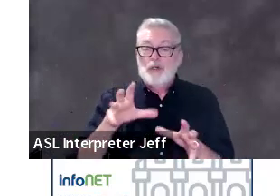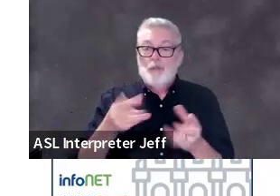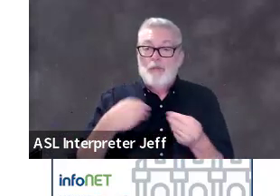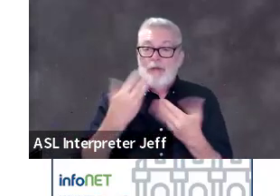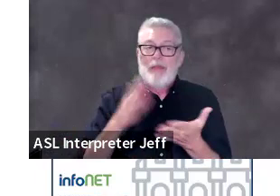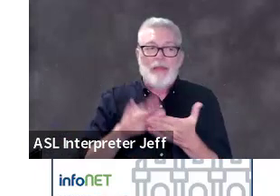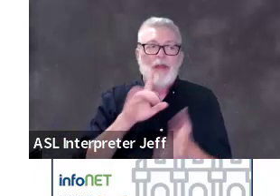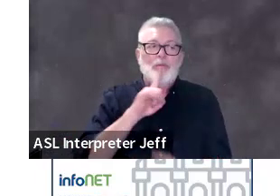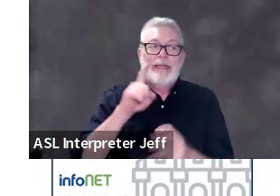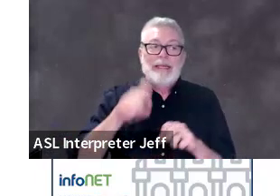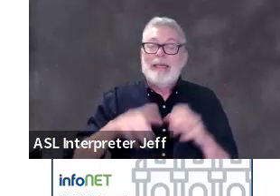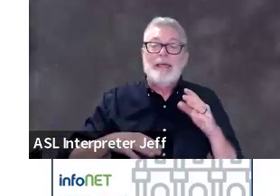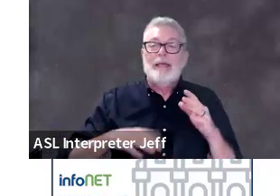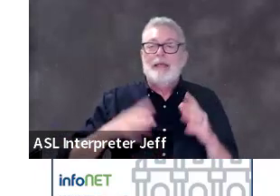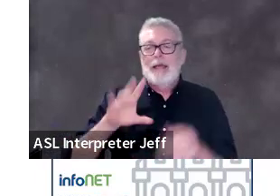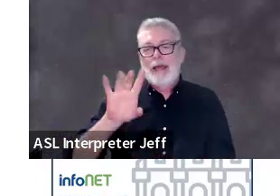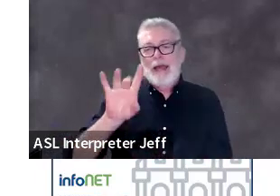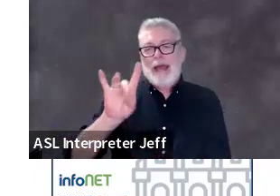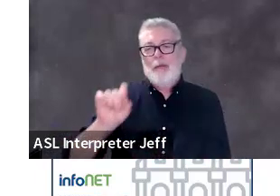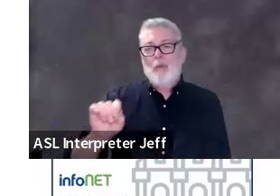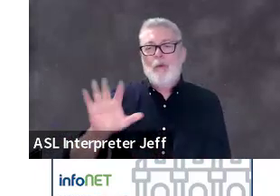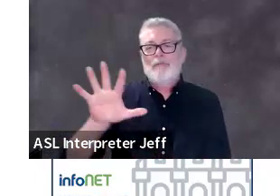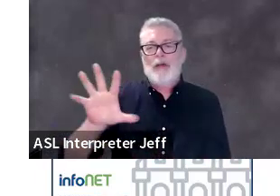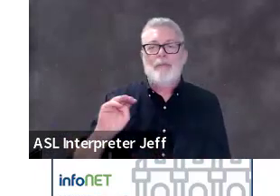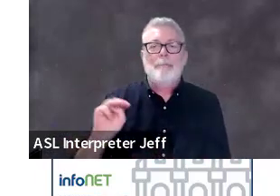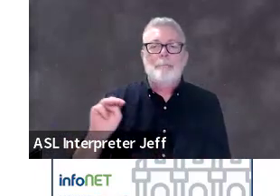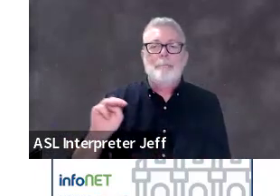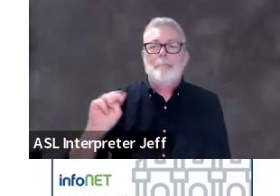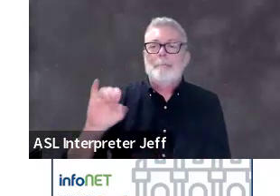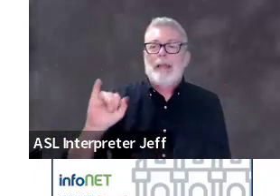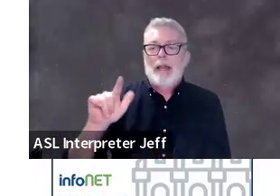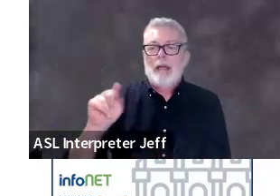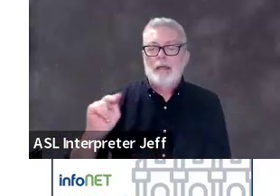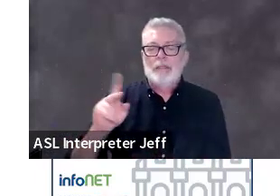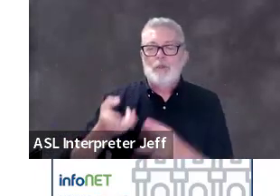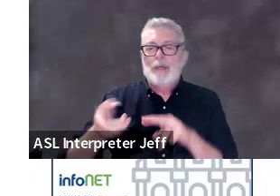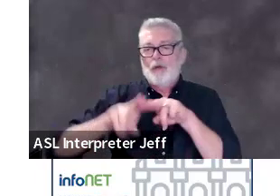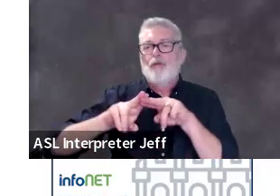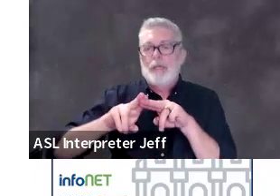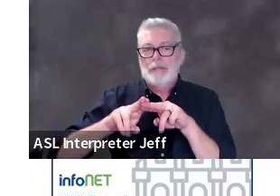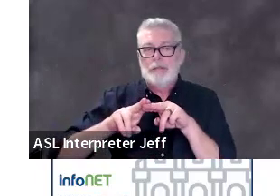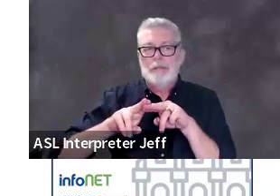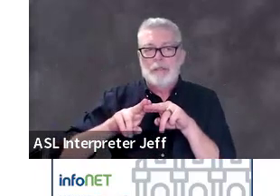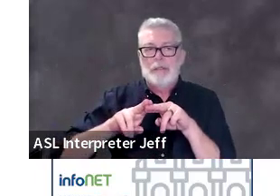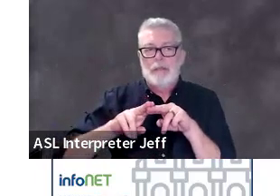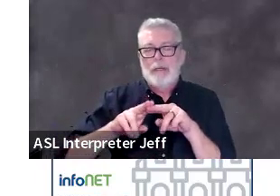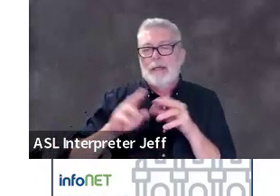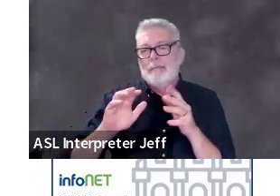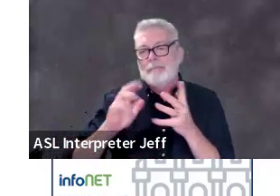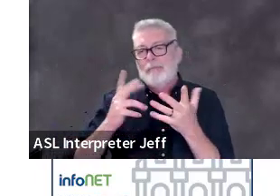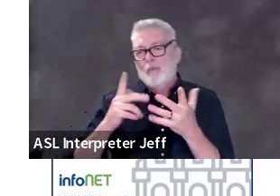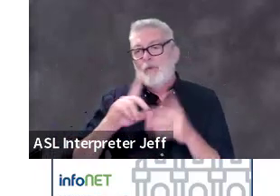$8.5 million to make the increases in those programs the way they were